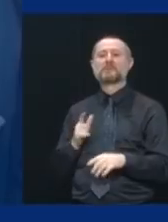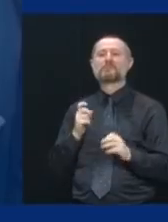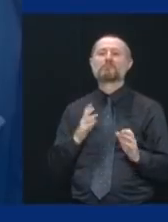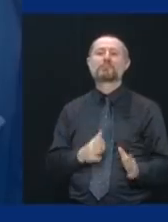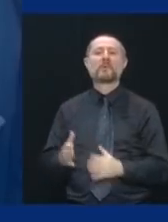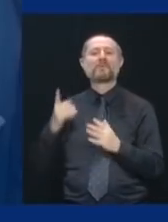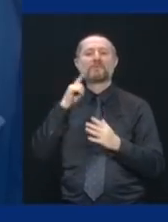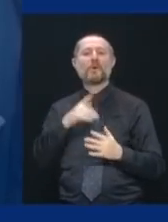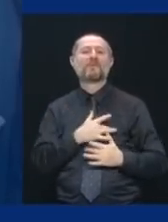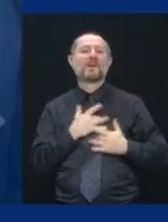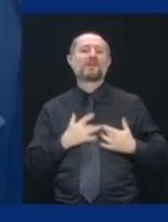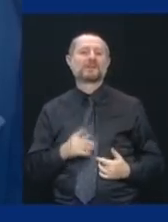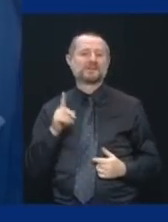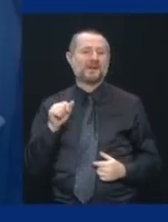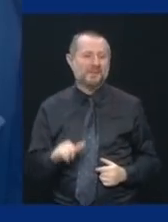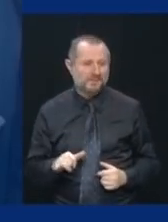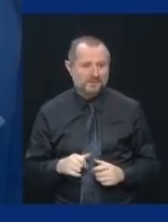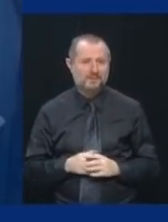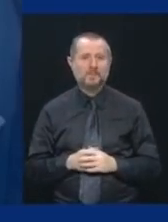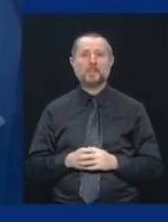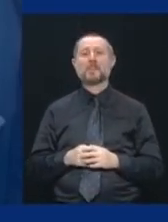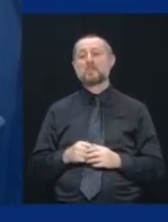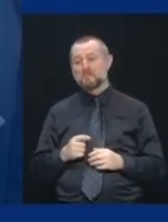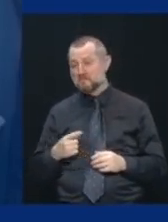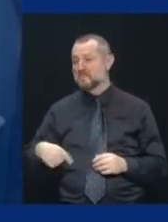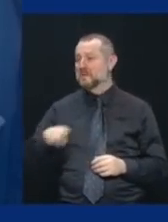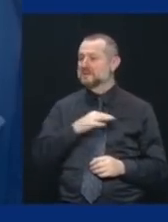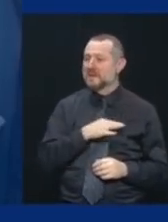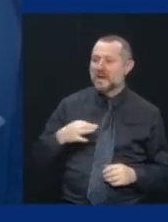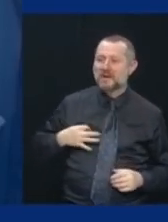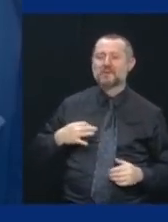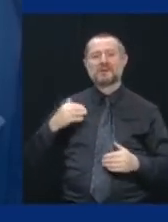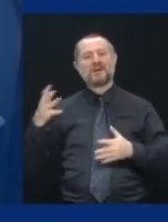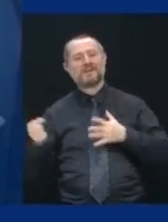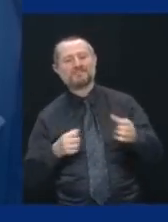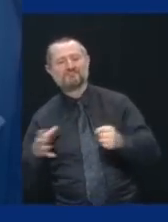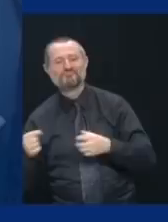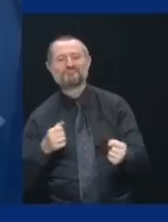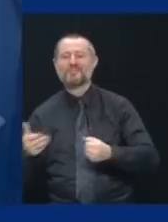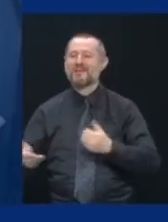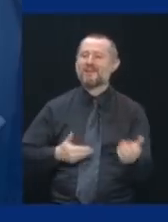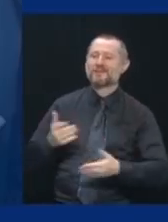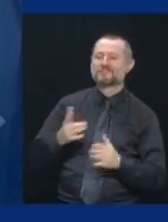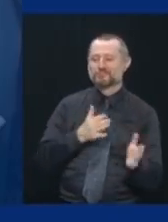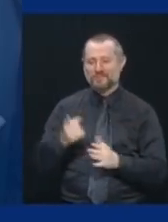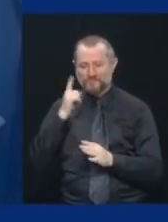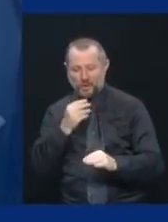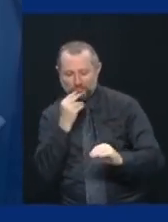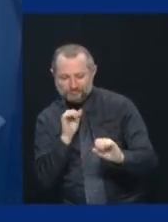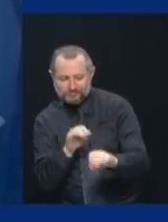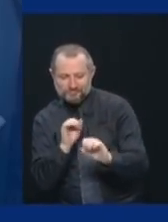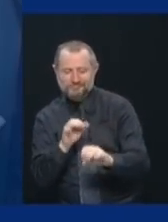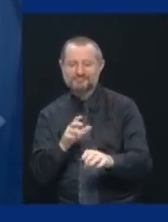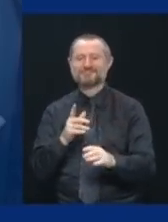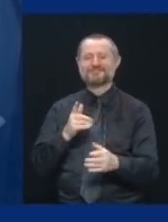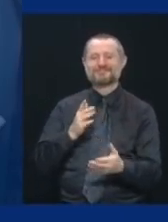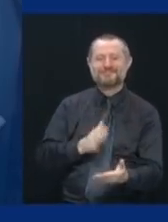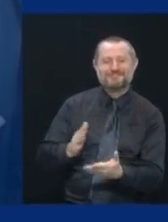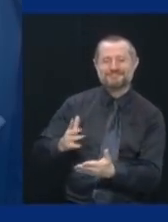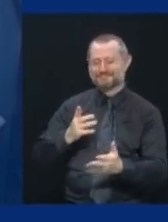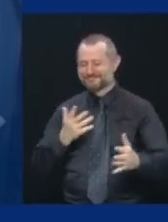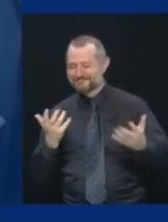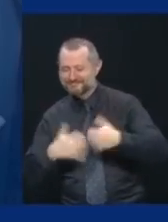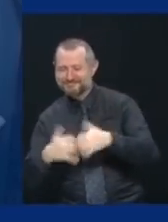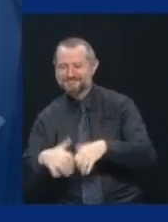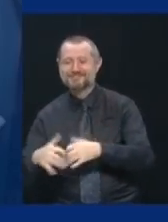for Valentine's Day, get the staff oriented, get supplies into the restaurants. And that's